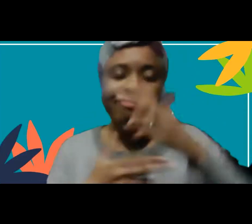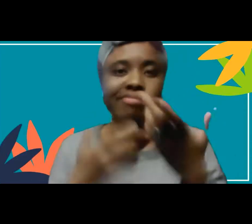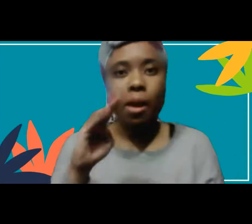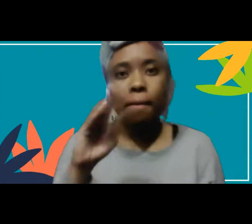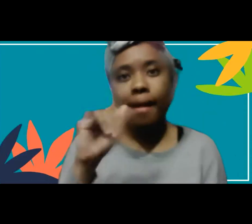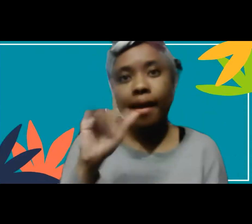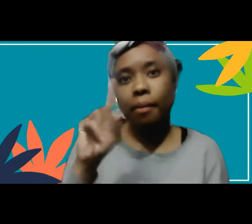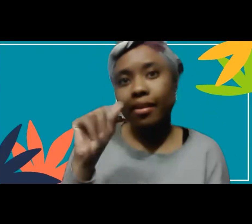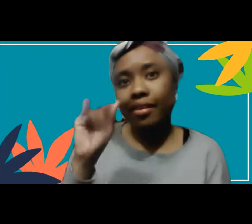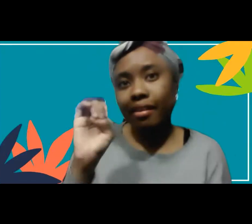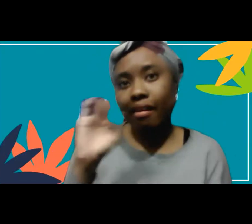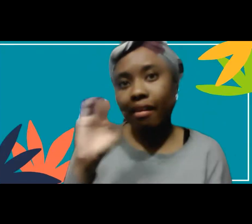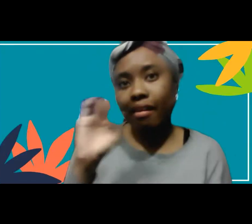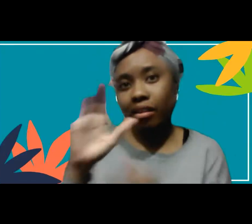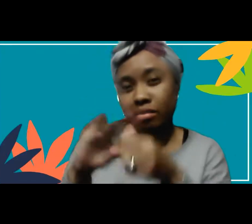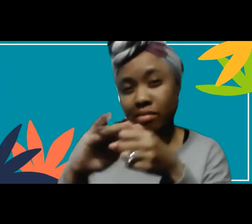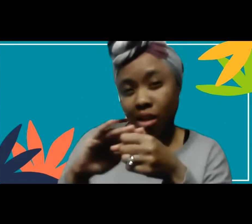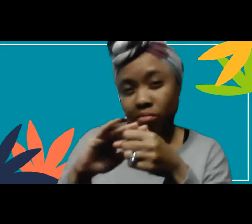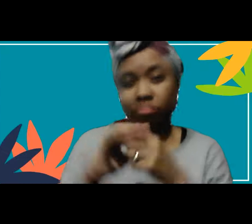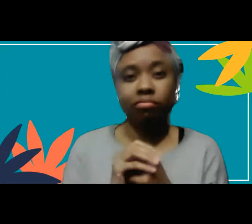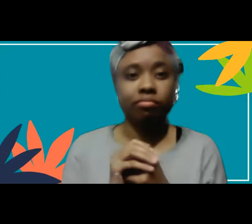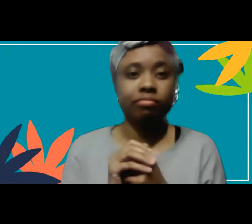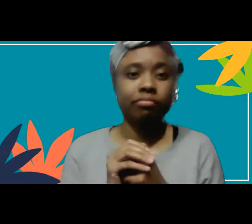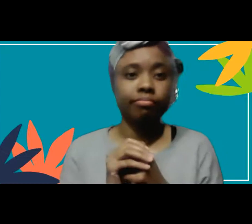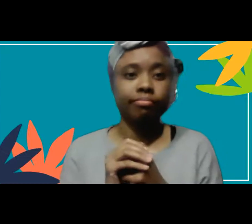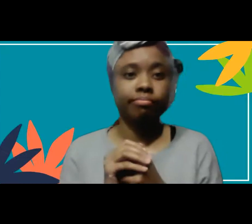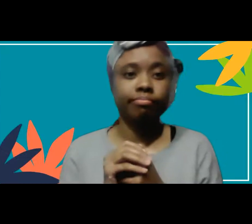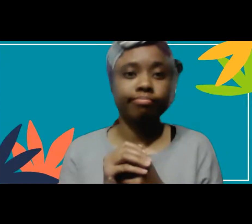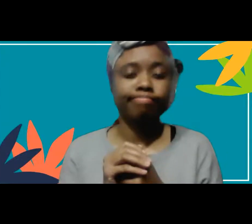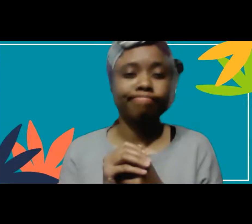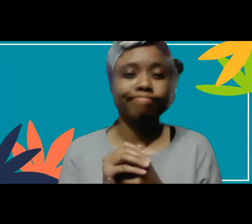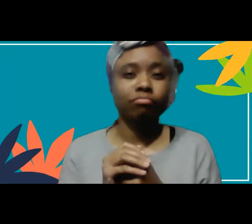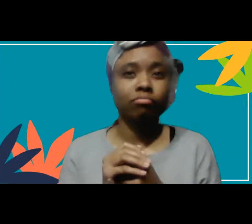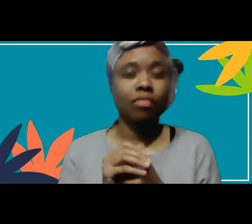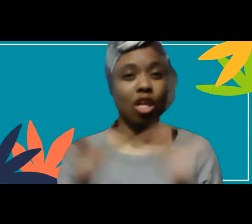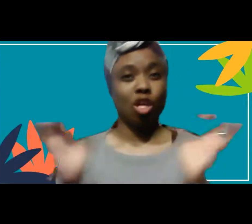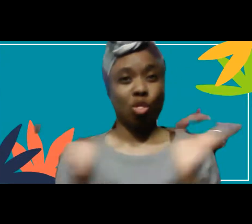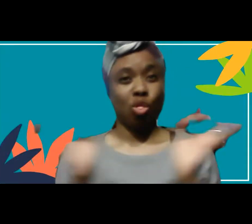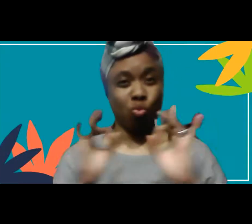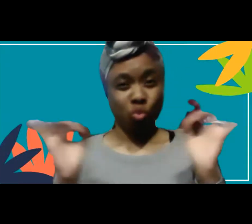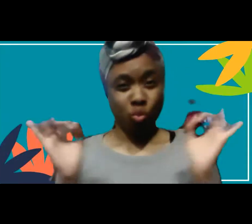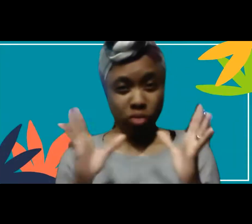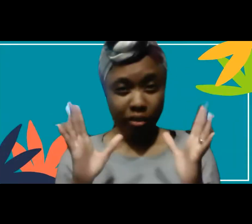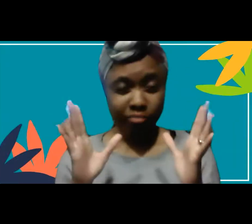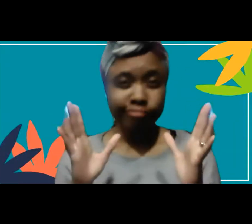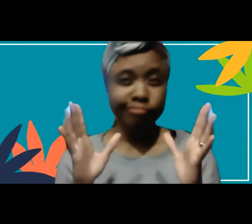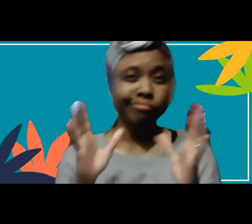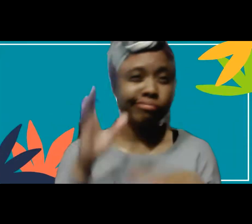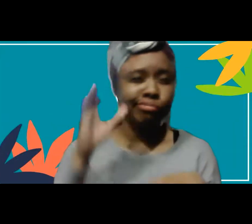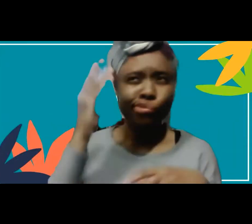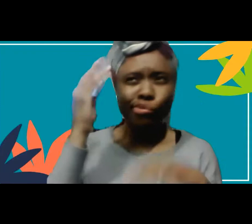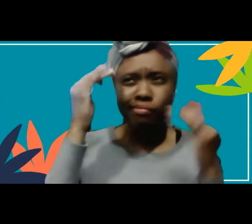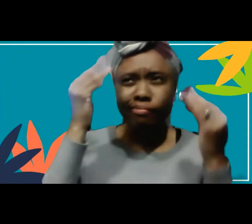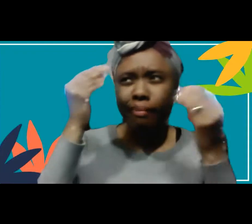kind of say that for me, what the crisis for us is that as we think about this pandemic as well, you